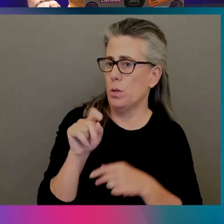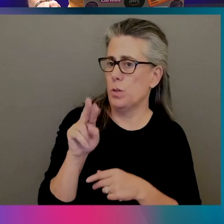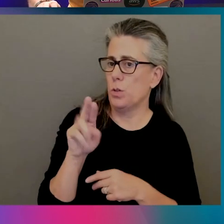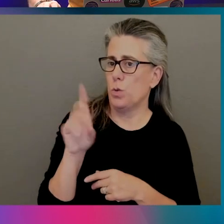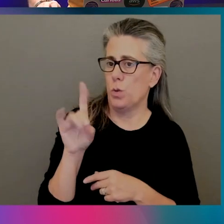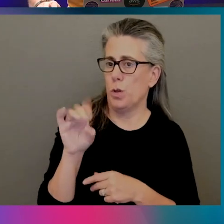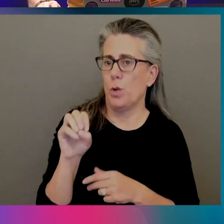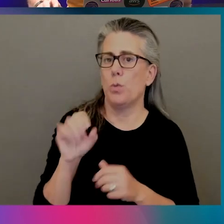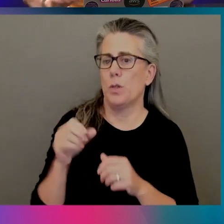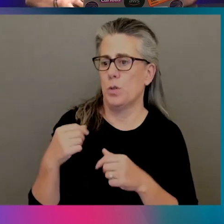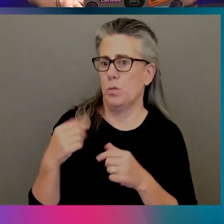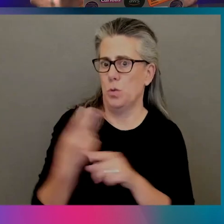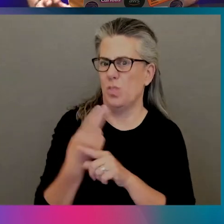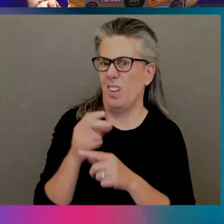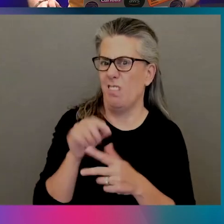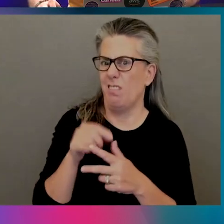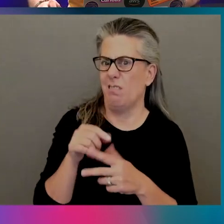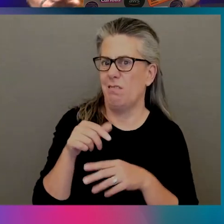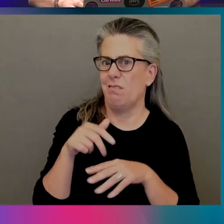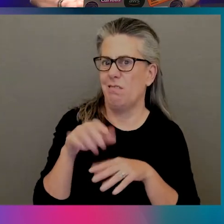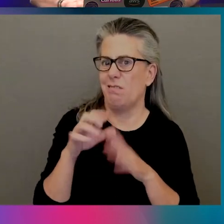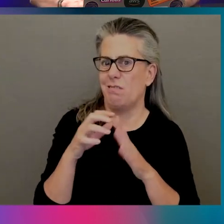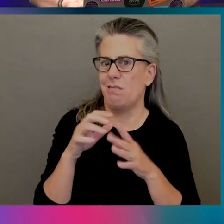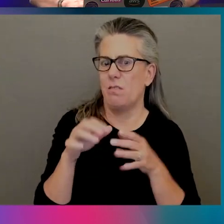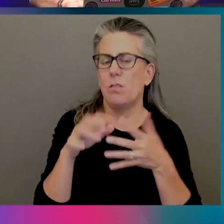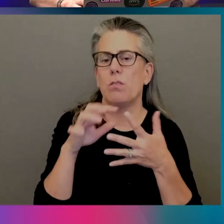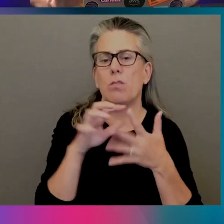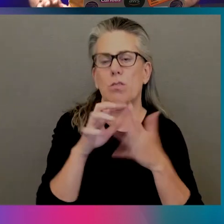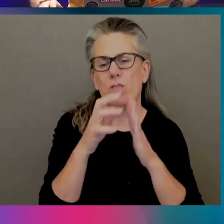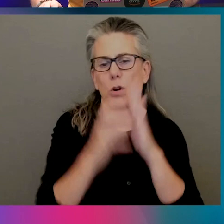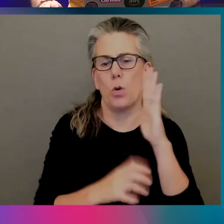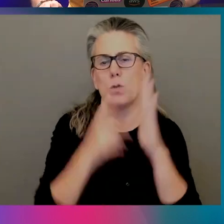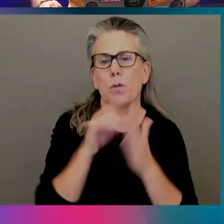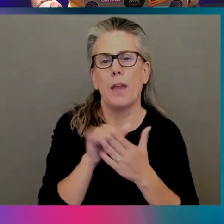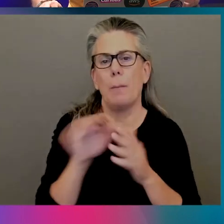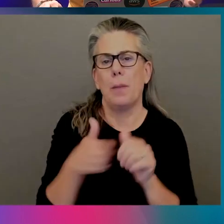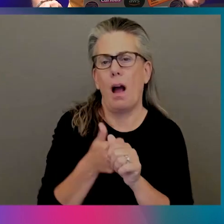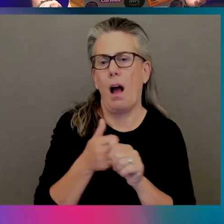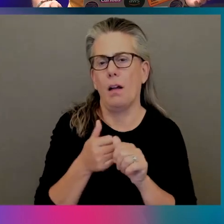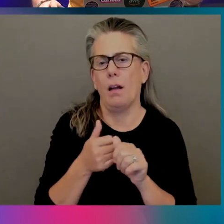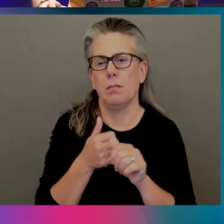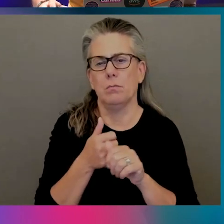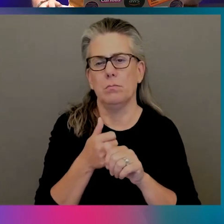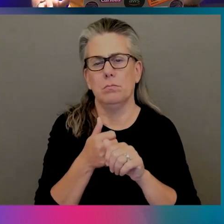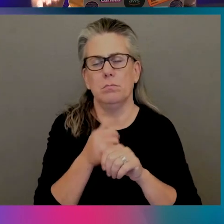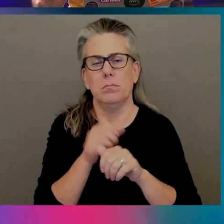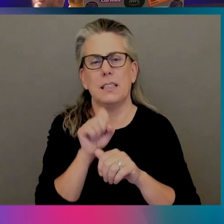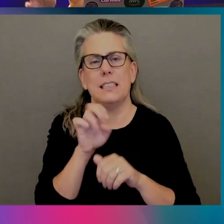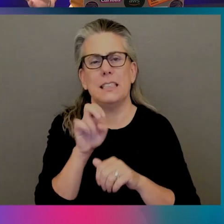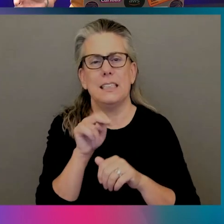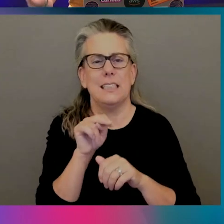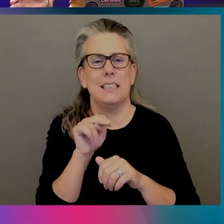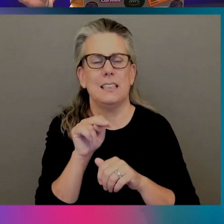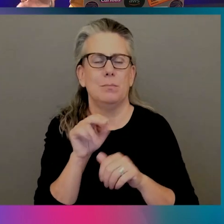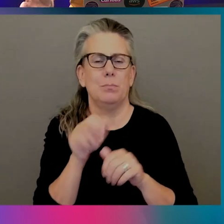Okay. But here is the, it's talking about the Github repo. So everything that we have is